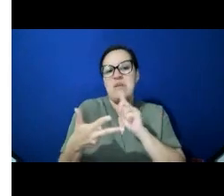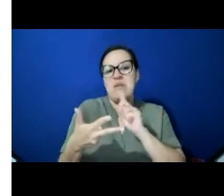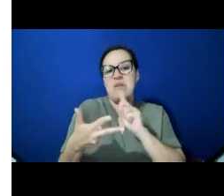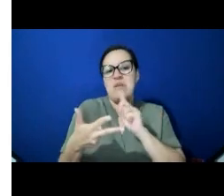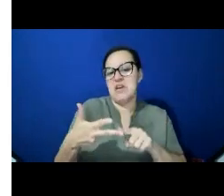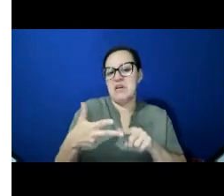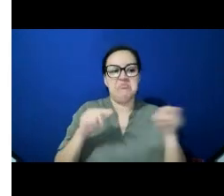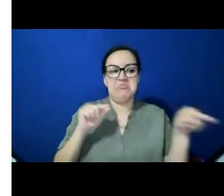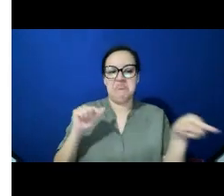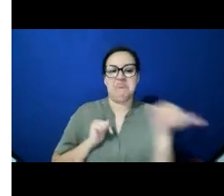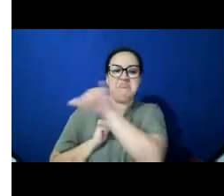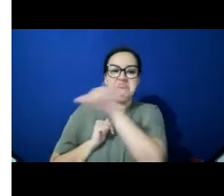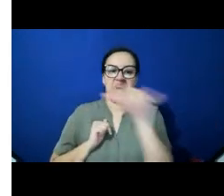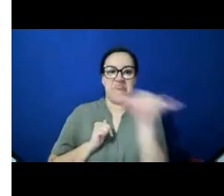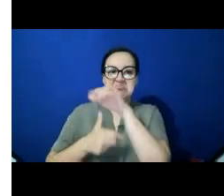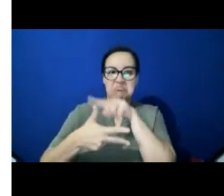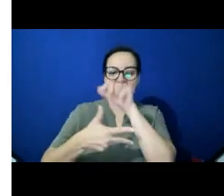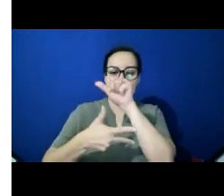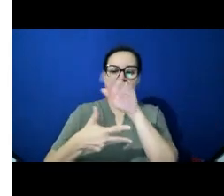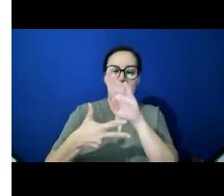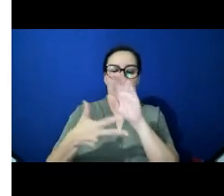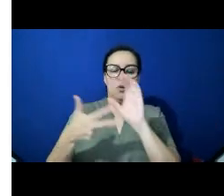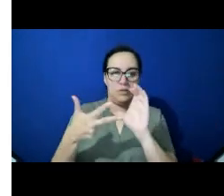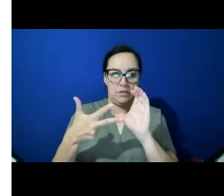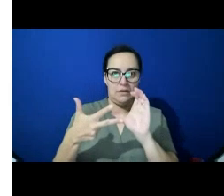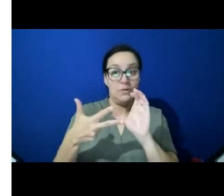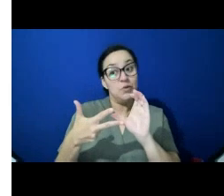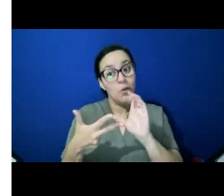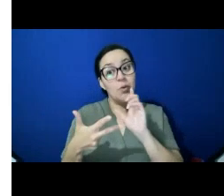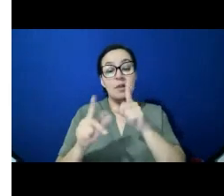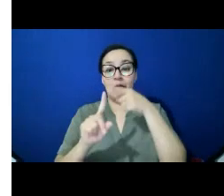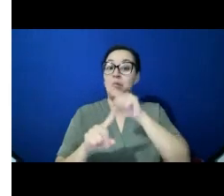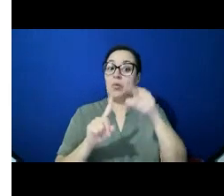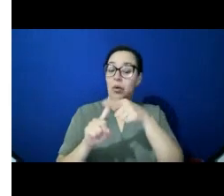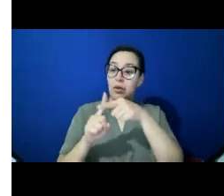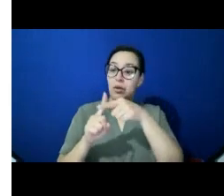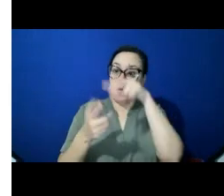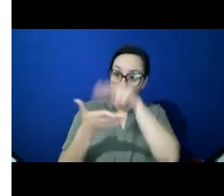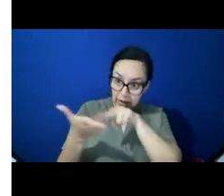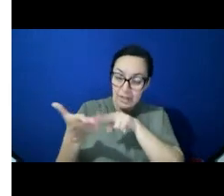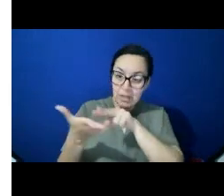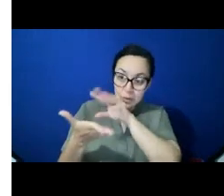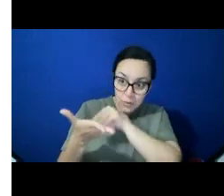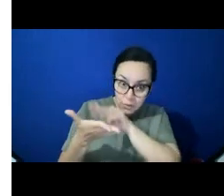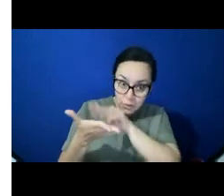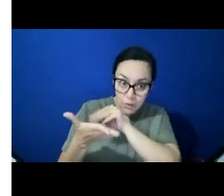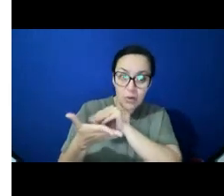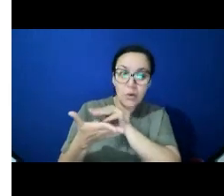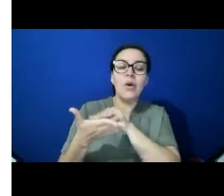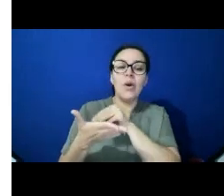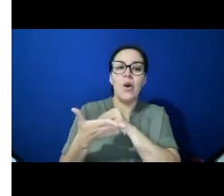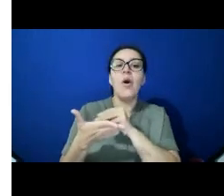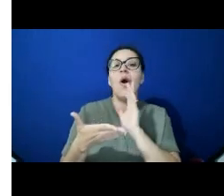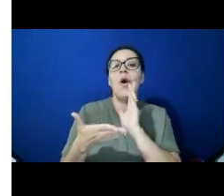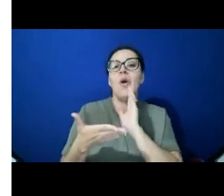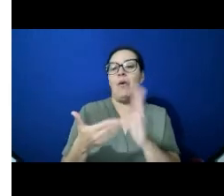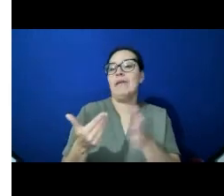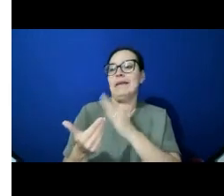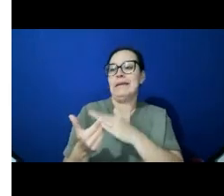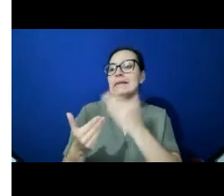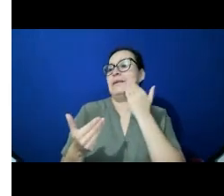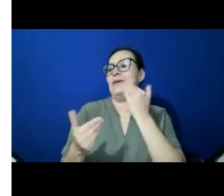capacitado when you de poder take on this contestar esto, lesson, you're y cuando going las to be able to conteste todas answer bien, this. si es And que sean once you todas bien, answer porque si no tiene que ir para atrás, usted everything puede pasar a